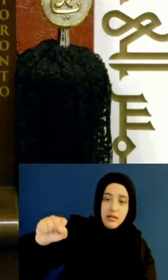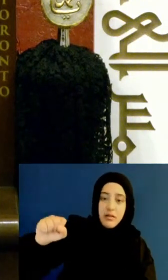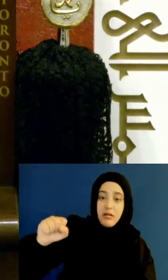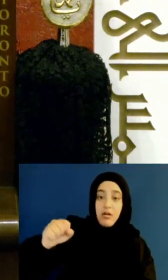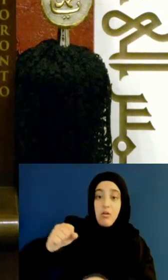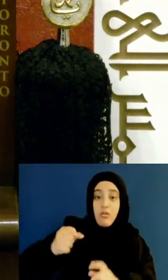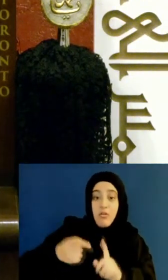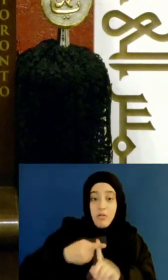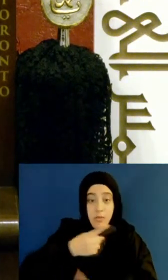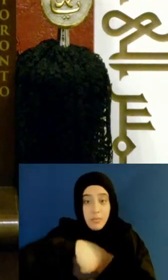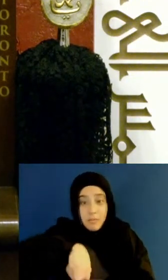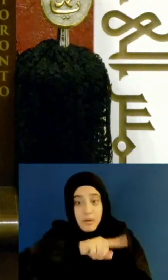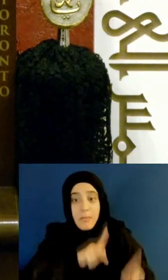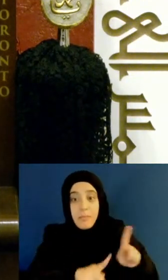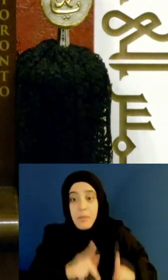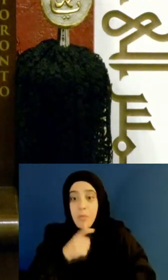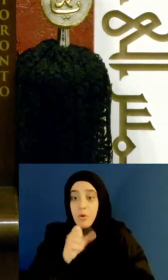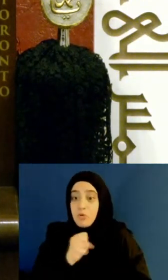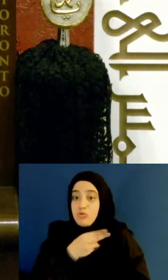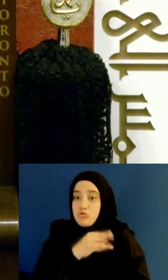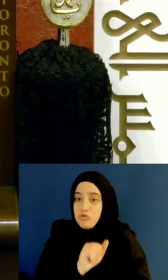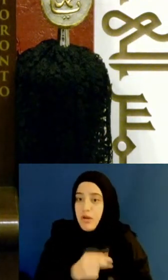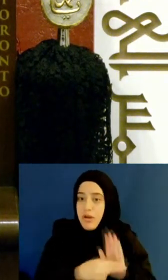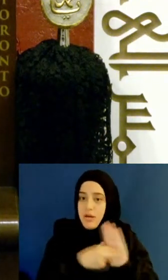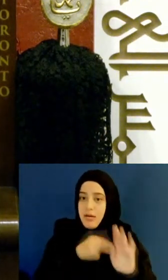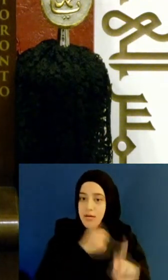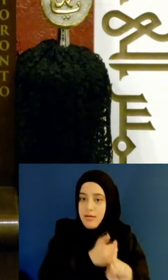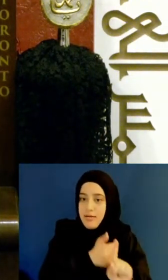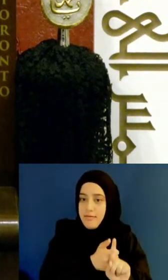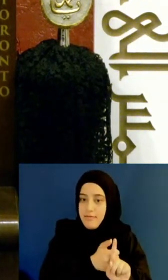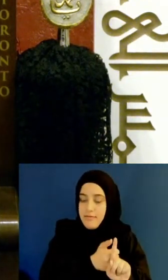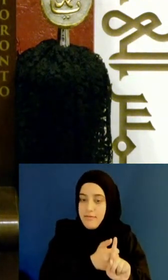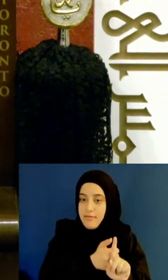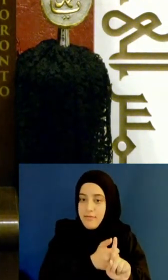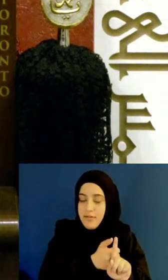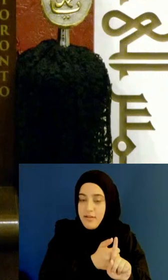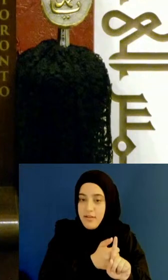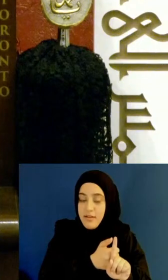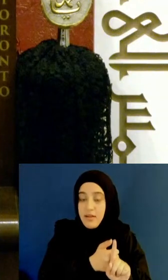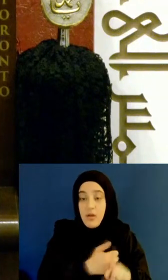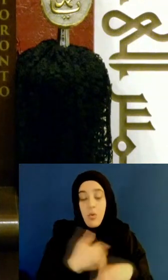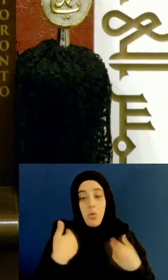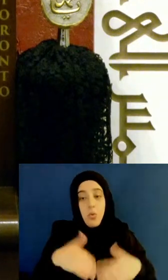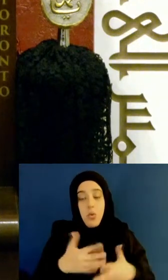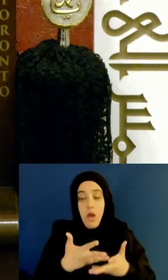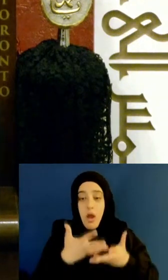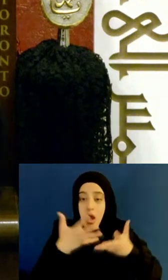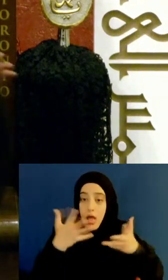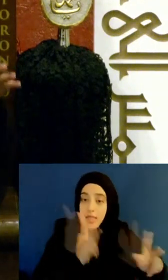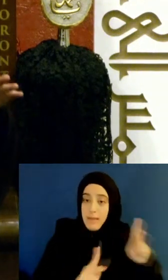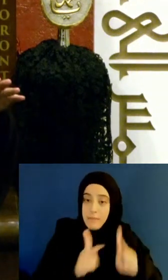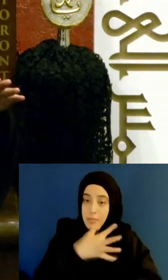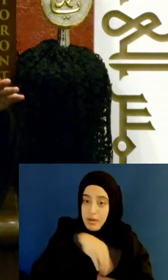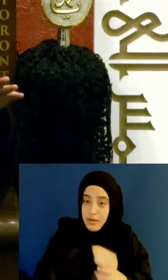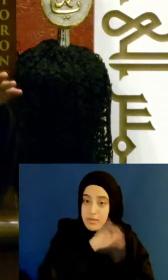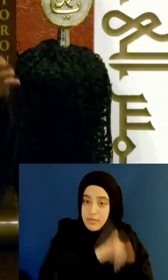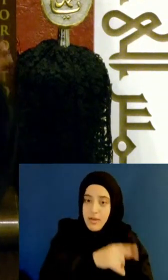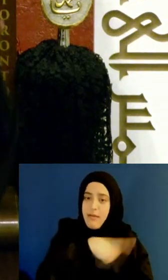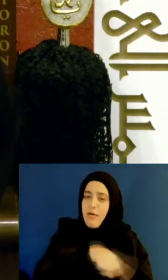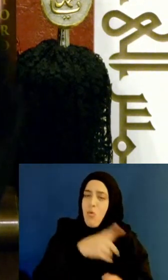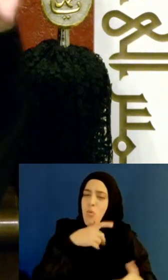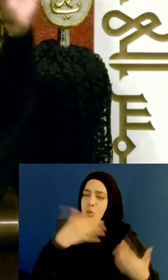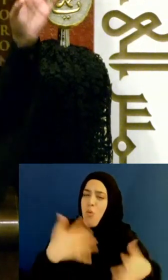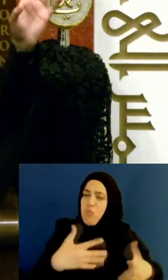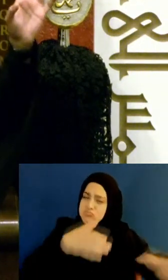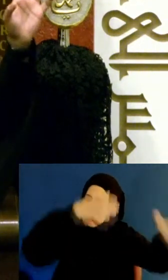the ghaibah of the Imam. A high number of them will have been at scholarly levels, and they will